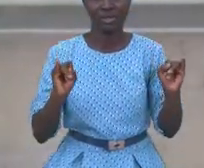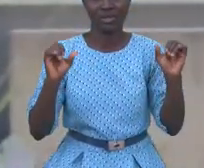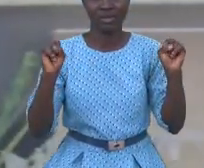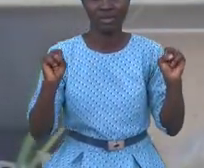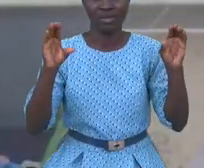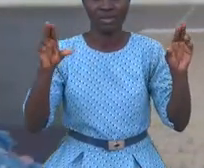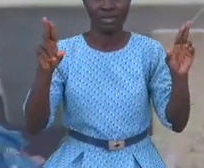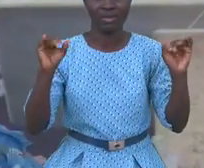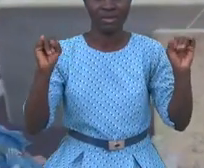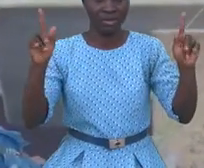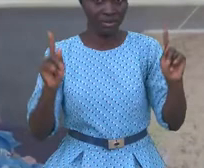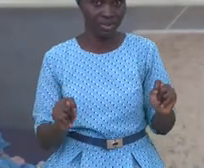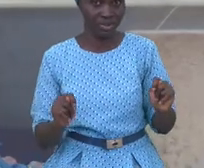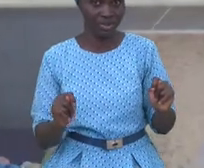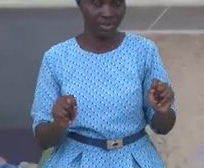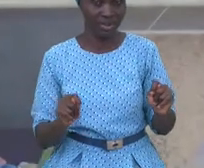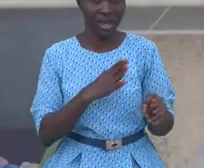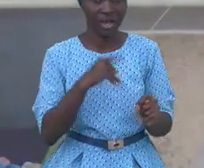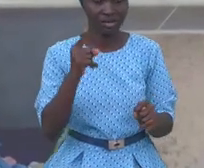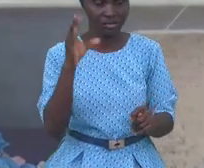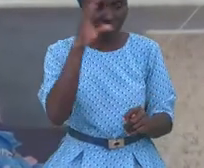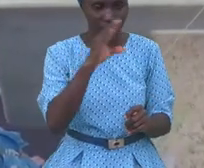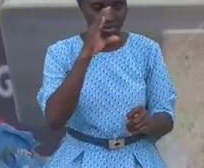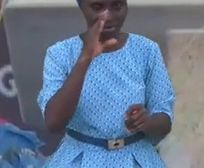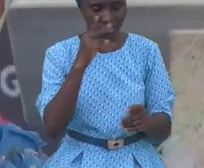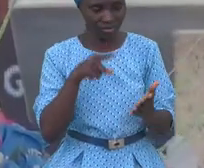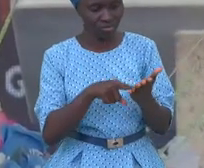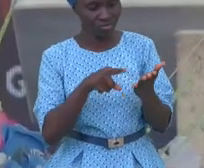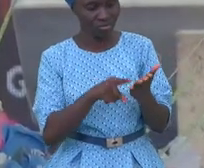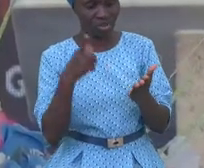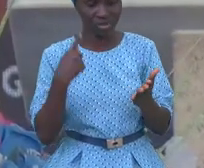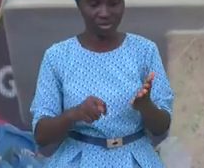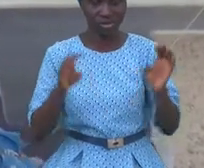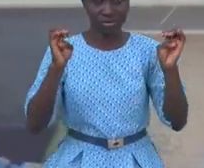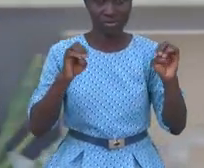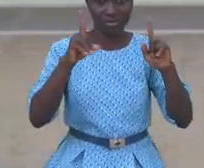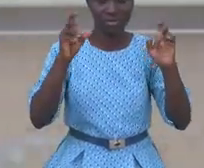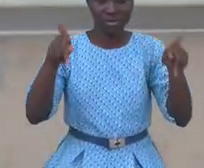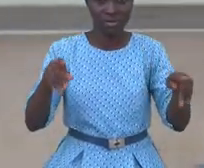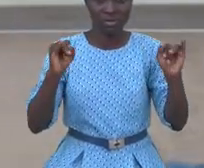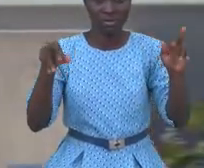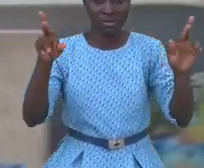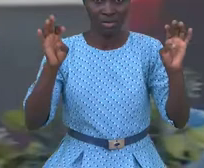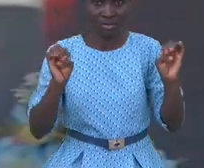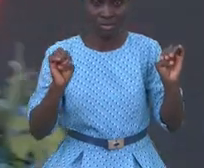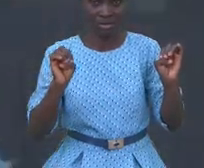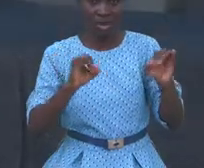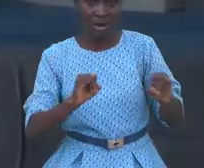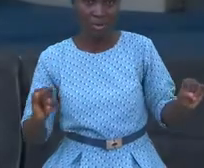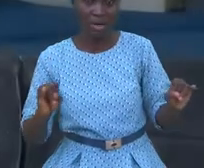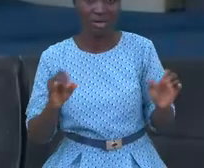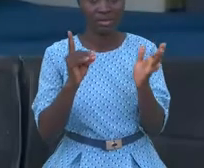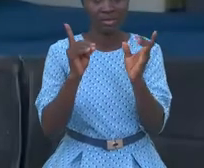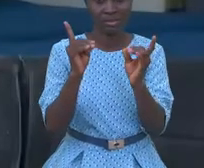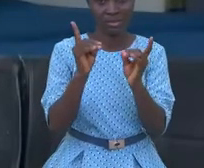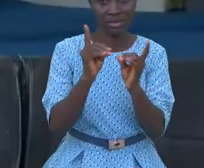and beyond that expiry date, they say that thing is no good, throw it away. You want to make up your mind that